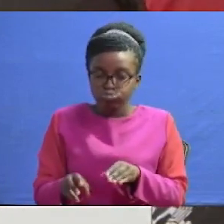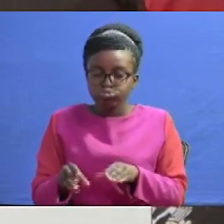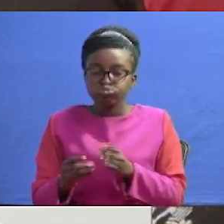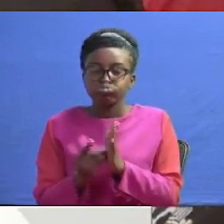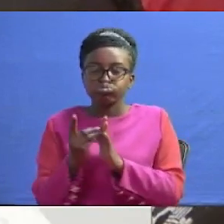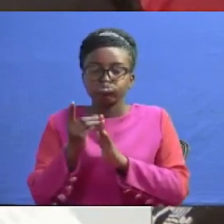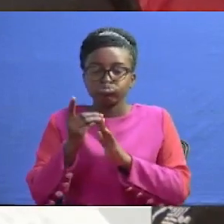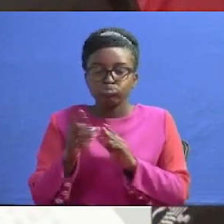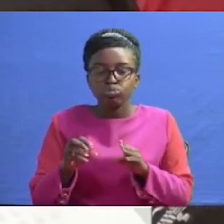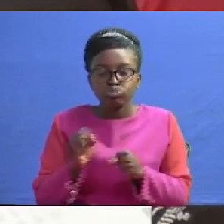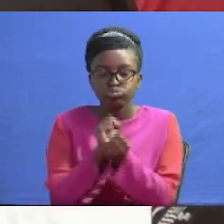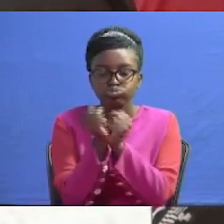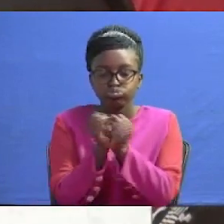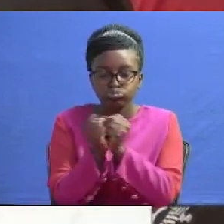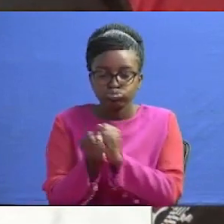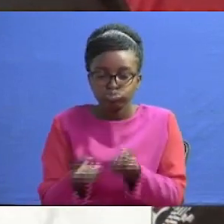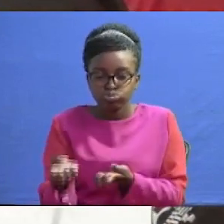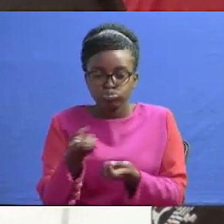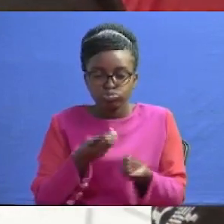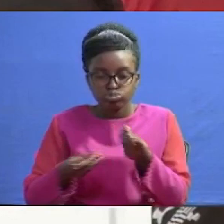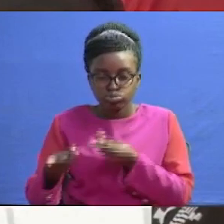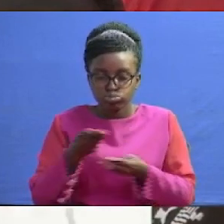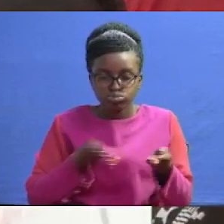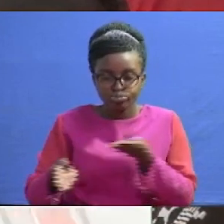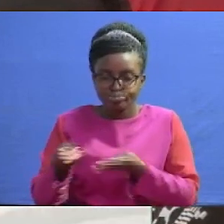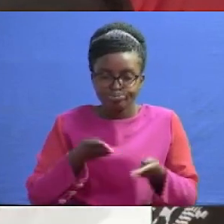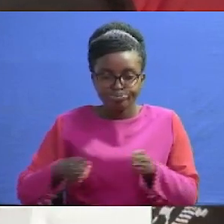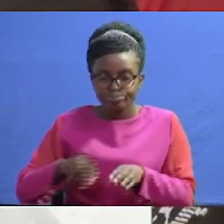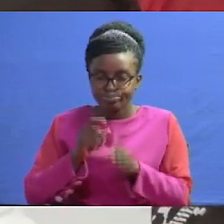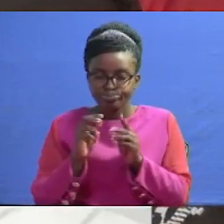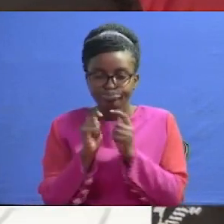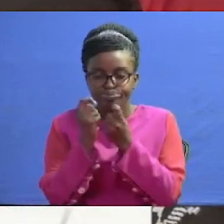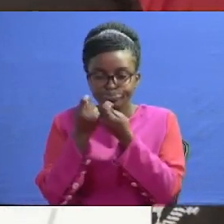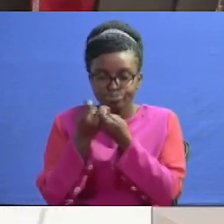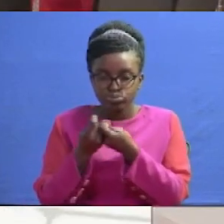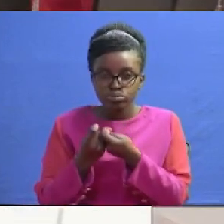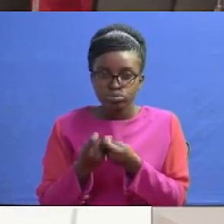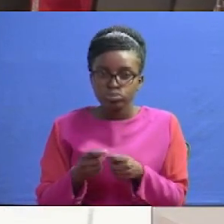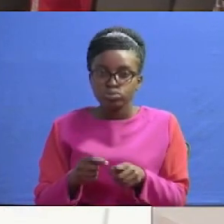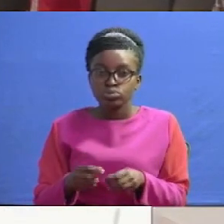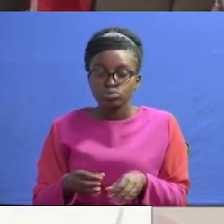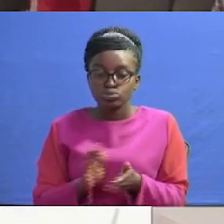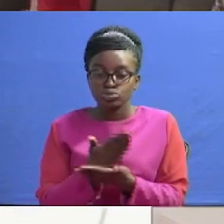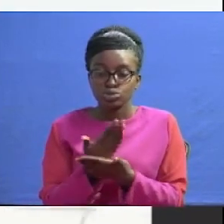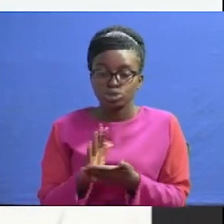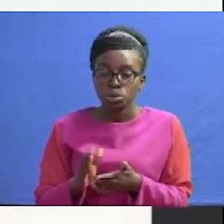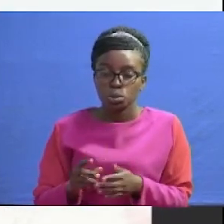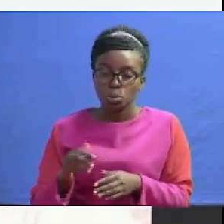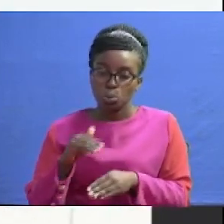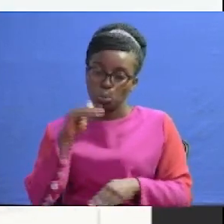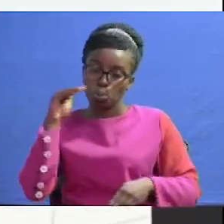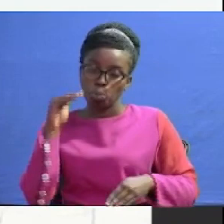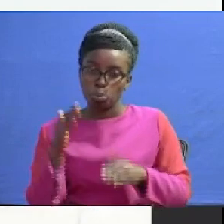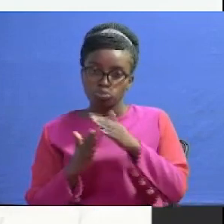sports, youth affairs, trade and investment, as well as other shared interests were top of the agenda. State